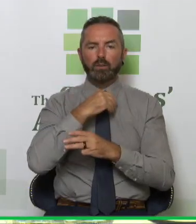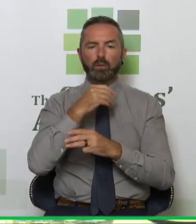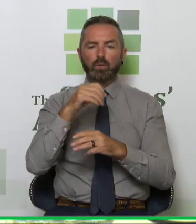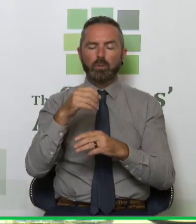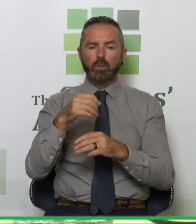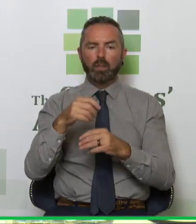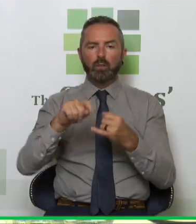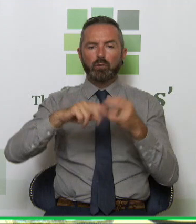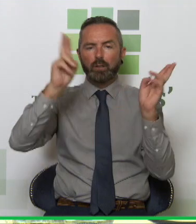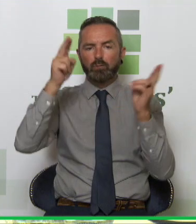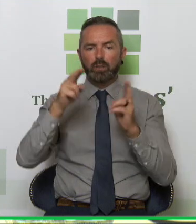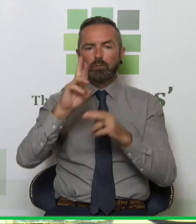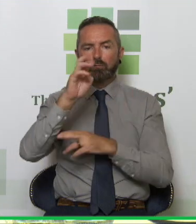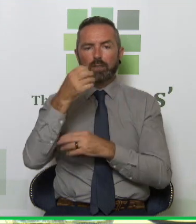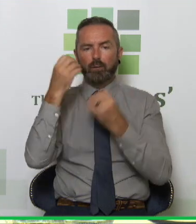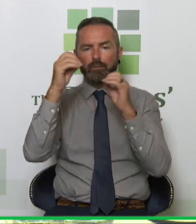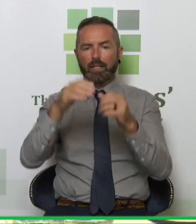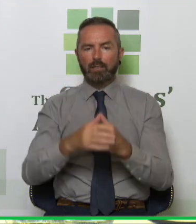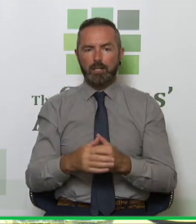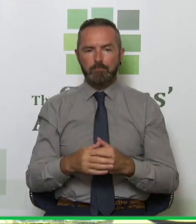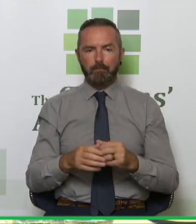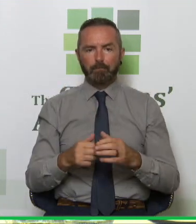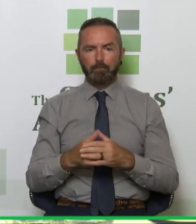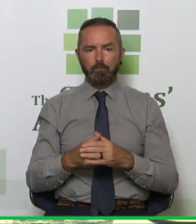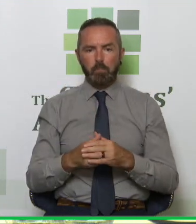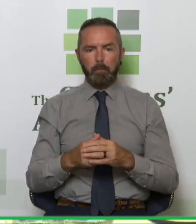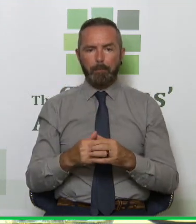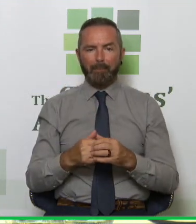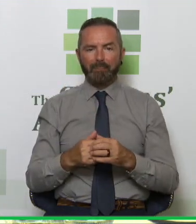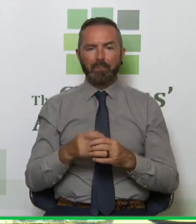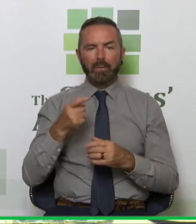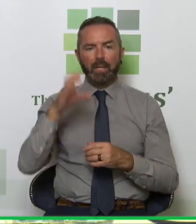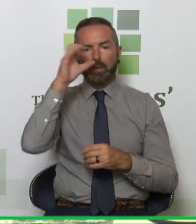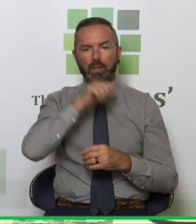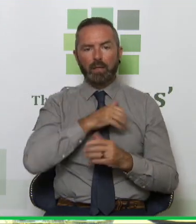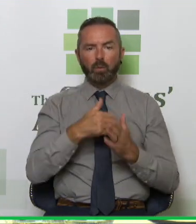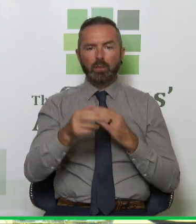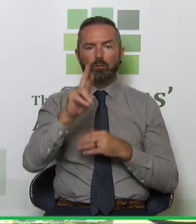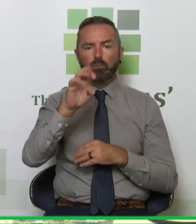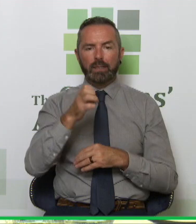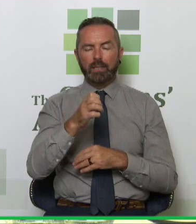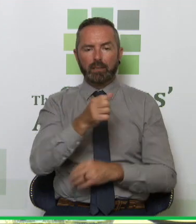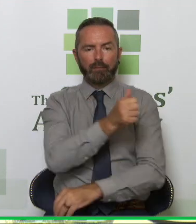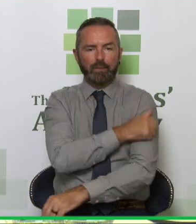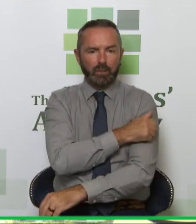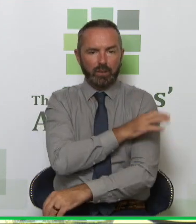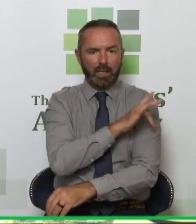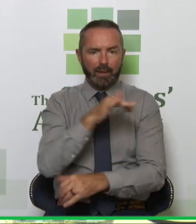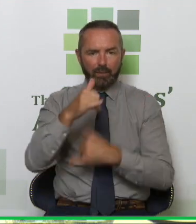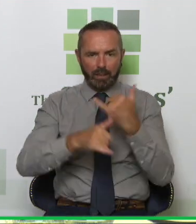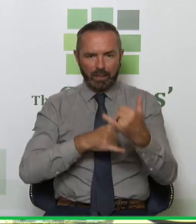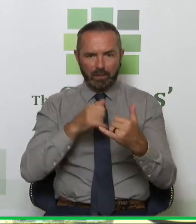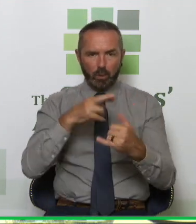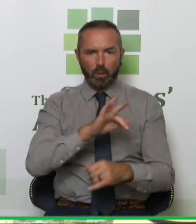of reducing reoffending anyway. So what they look at then is either reconviction after a certain number of years or